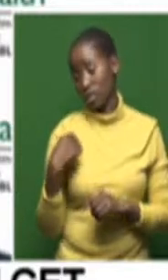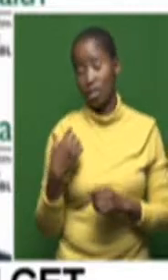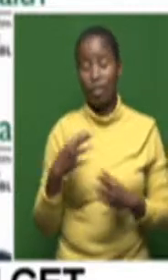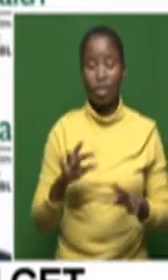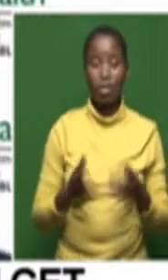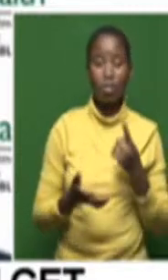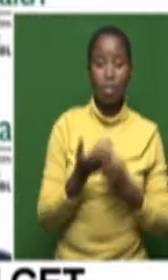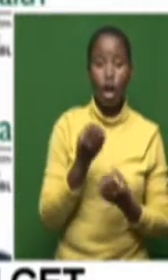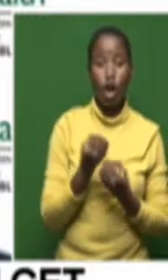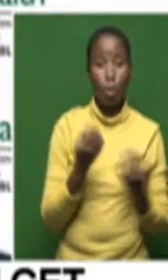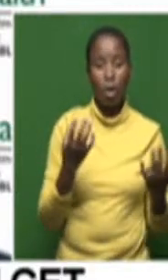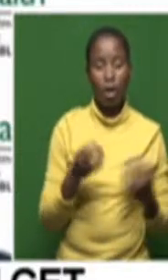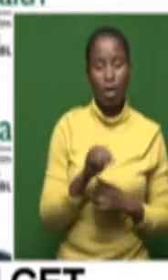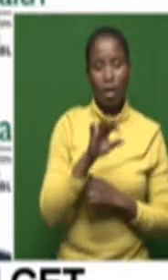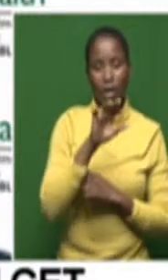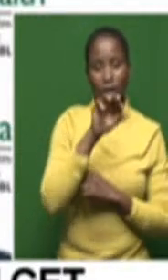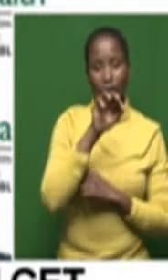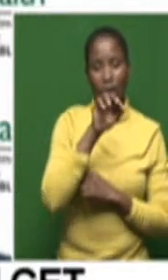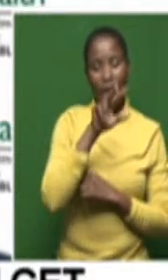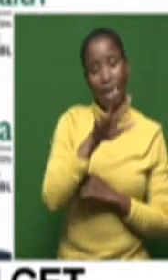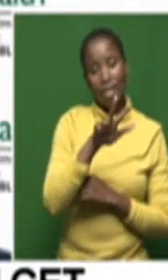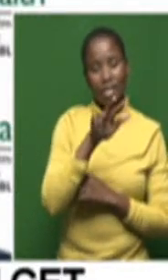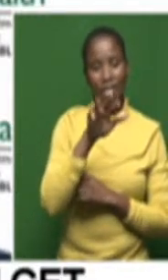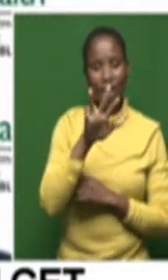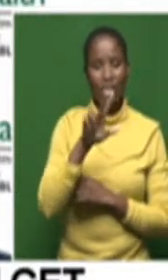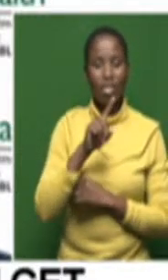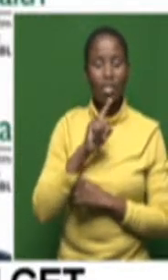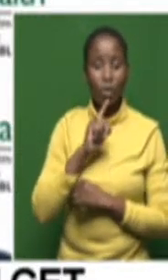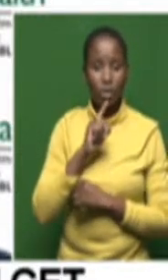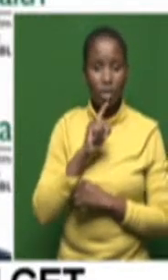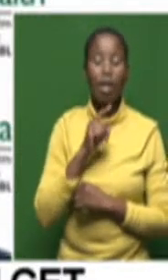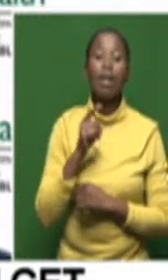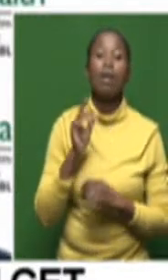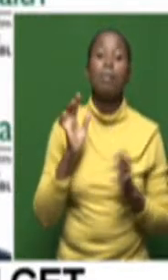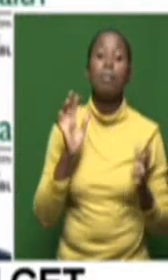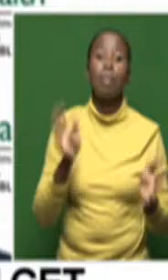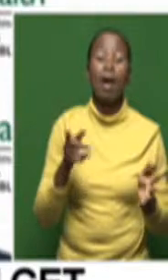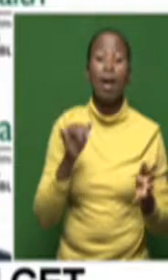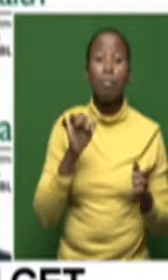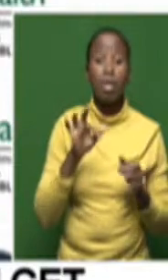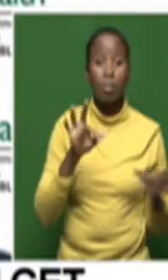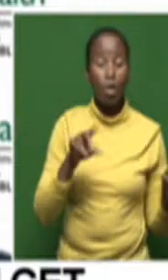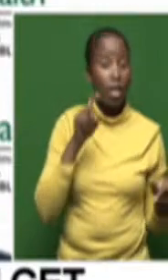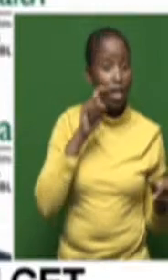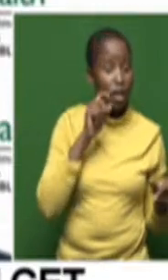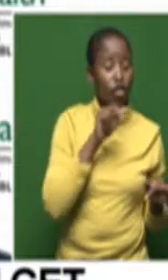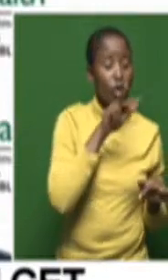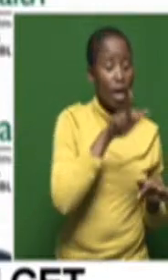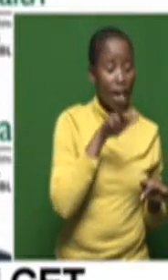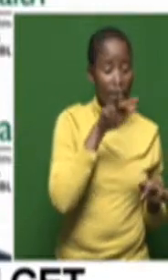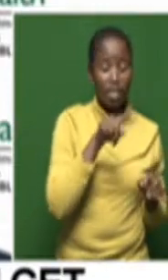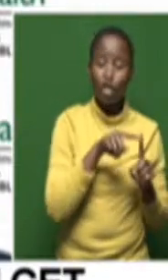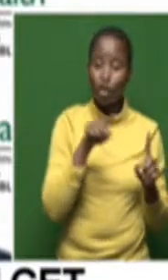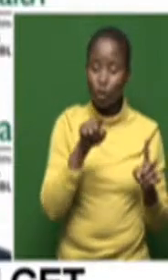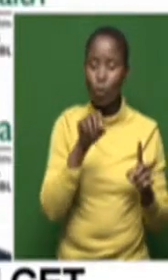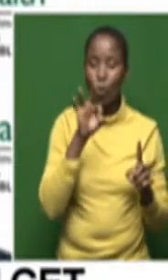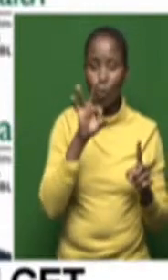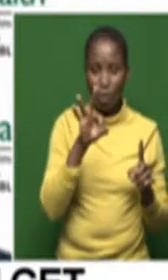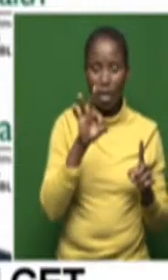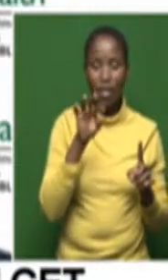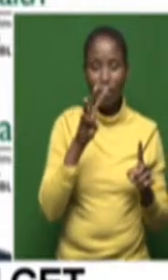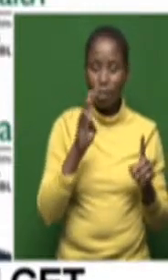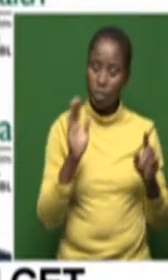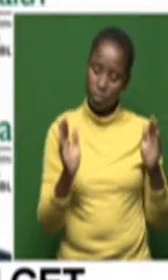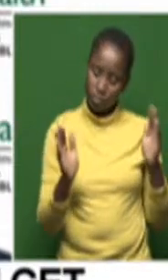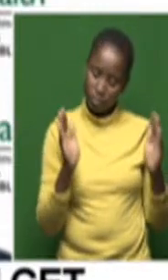reach a figure of 89,000. That is only for those in the category of 18 to 34. So indeed, a